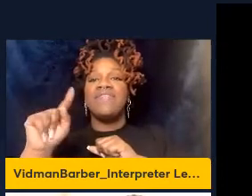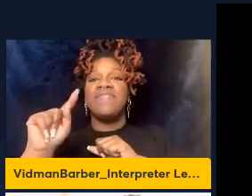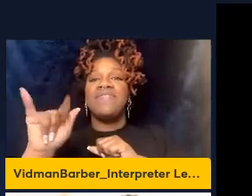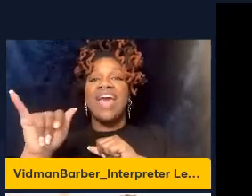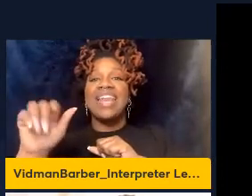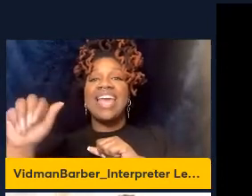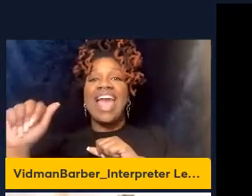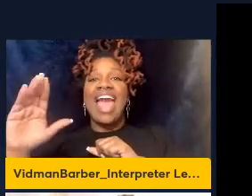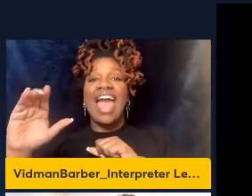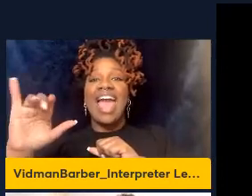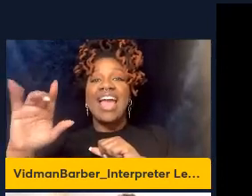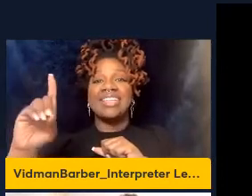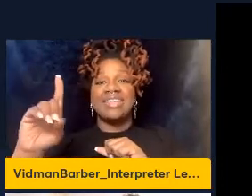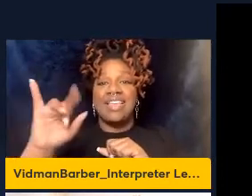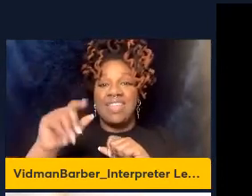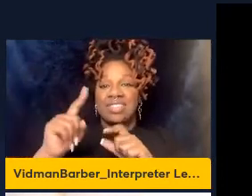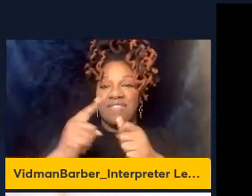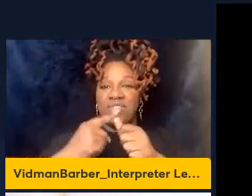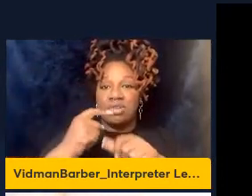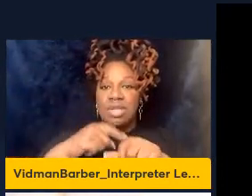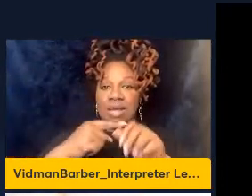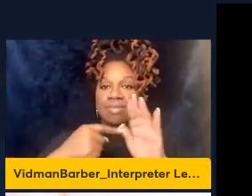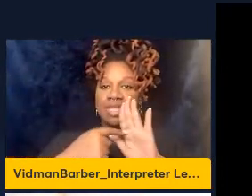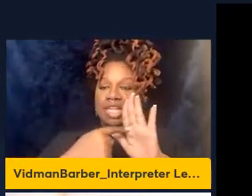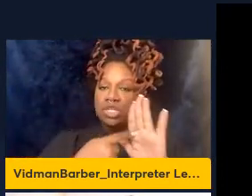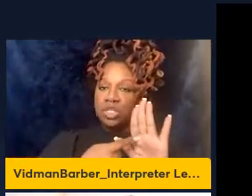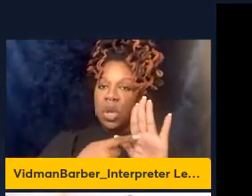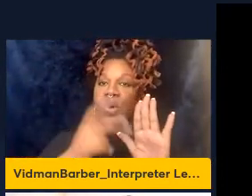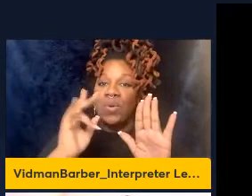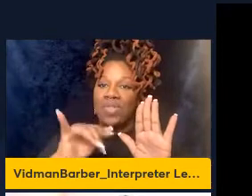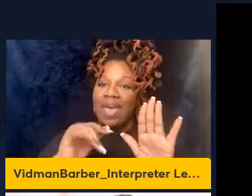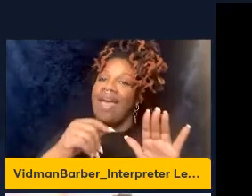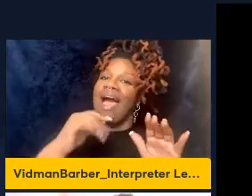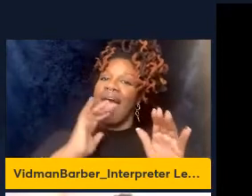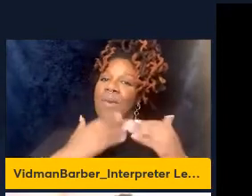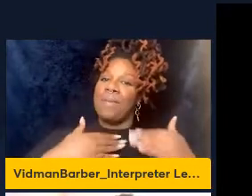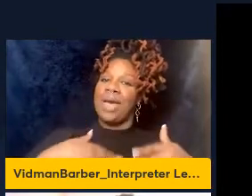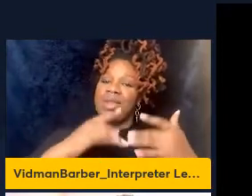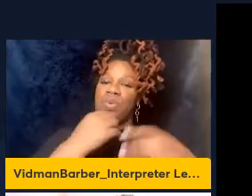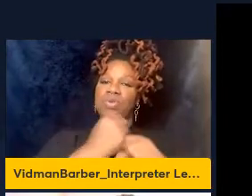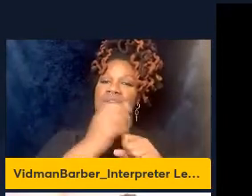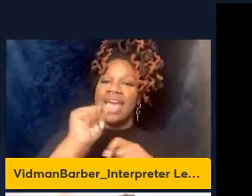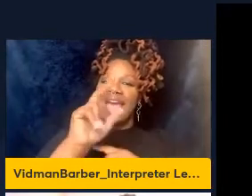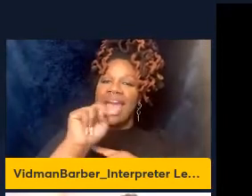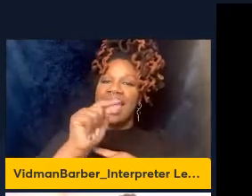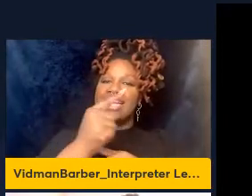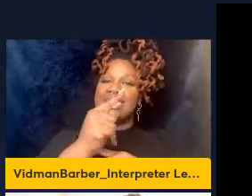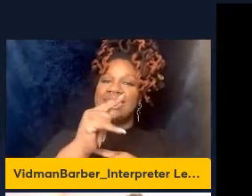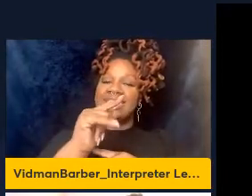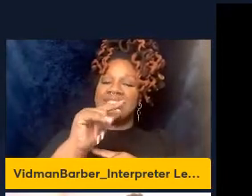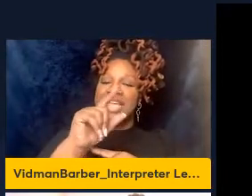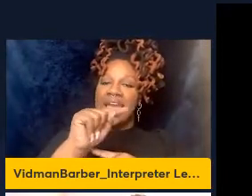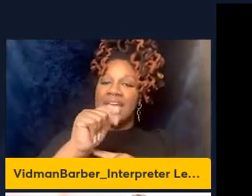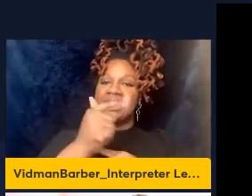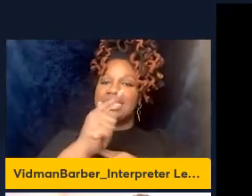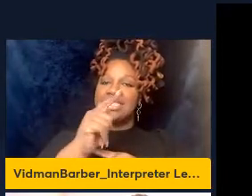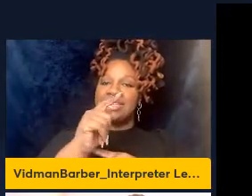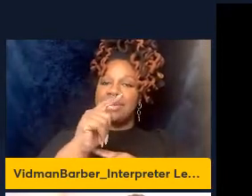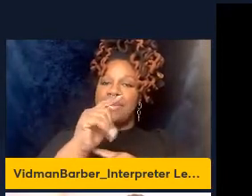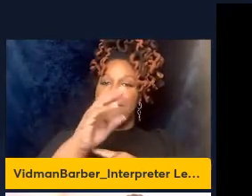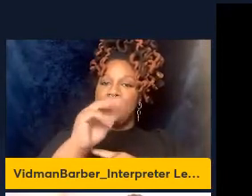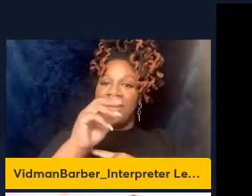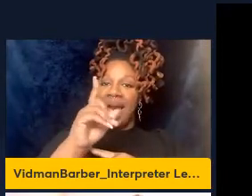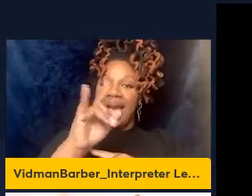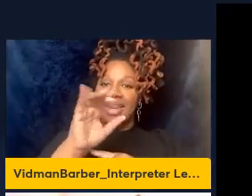was able to show that our bodies are somehow creating antibodies that recognize these dietary lipids. That was a big